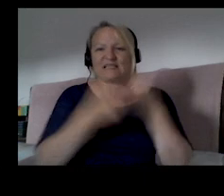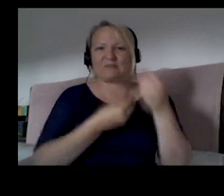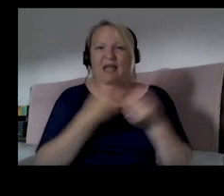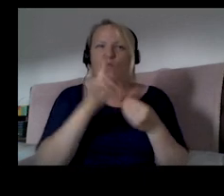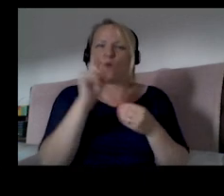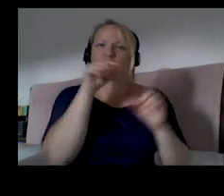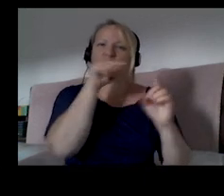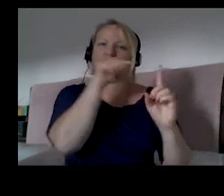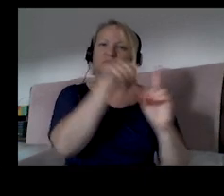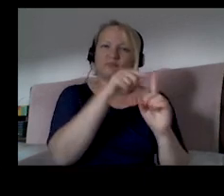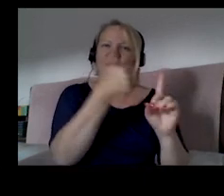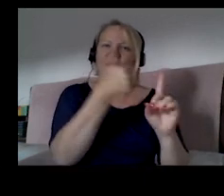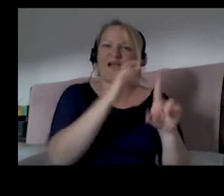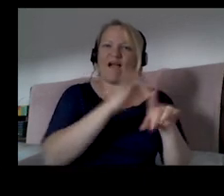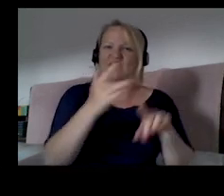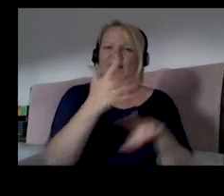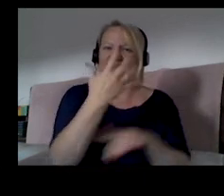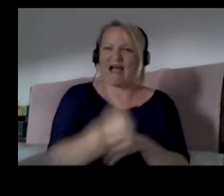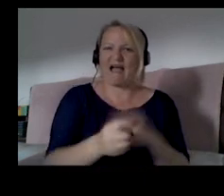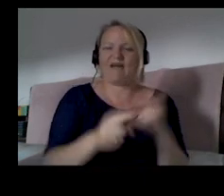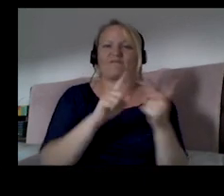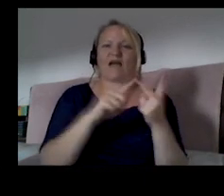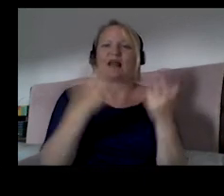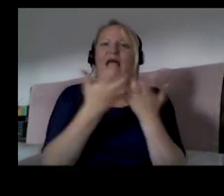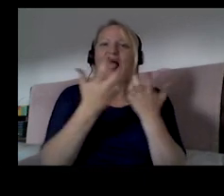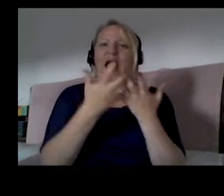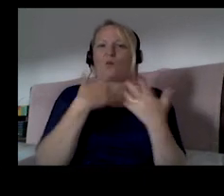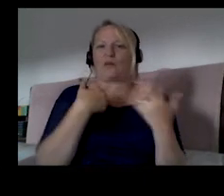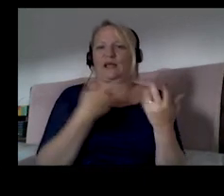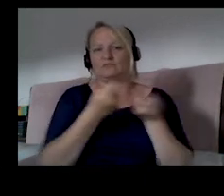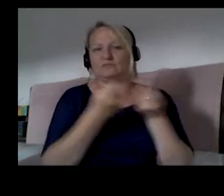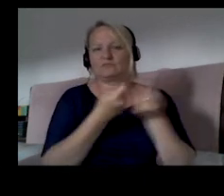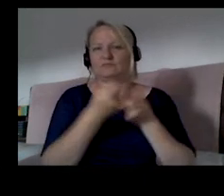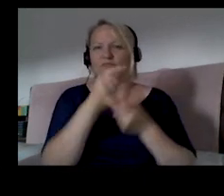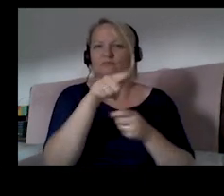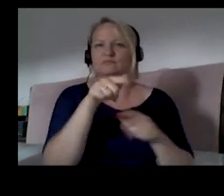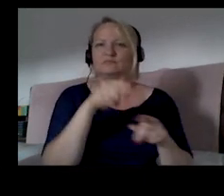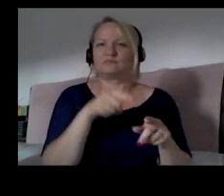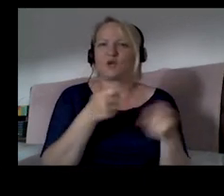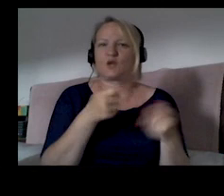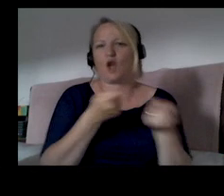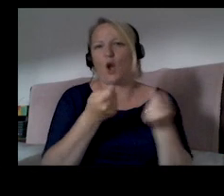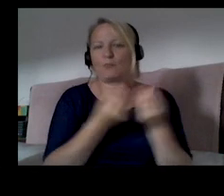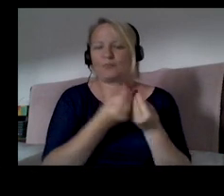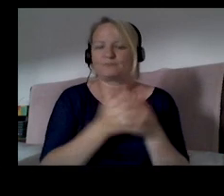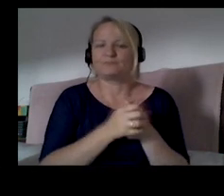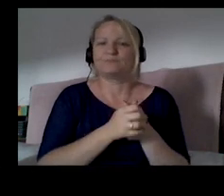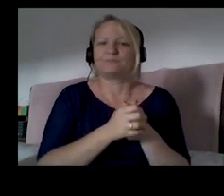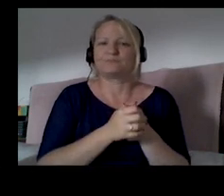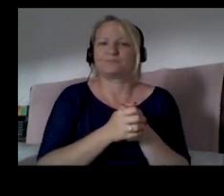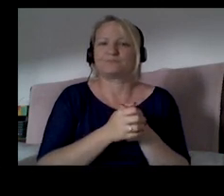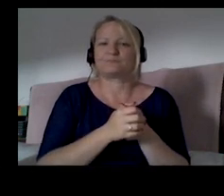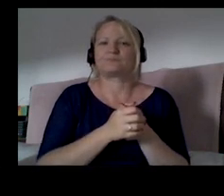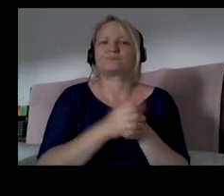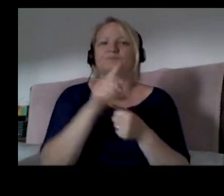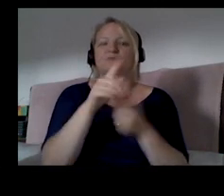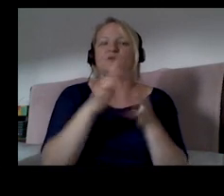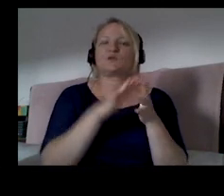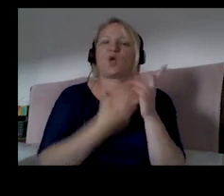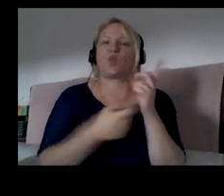what the impacts are predicted to be and the measures we would use to mitigate them. Where there are no impacts, this is